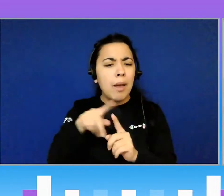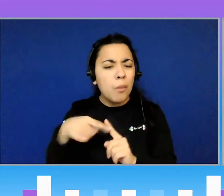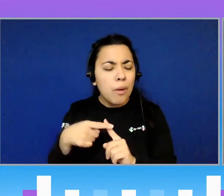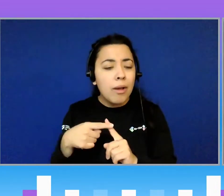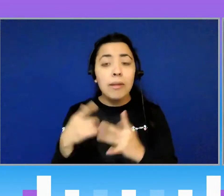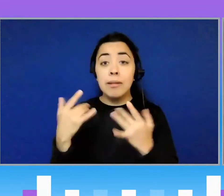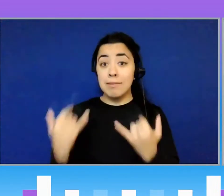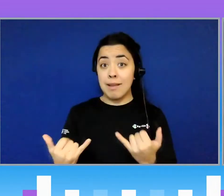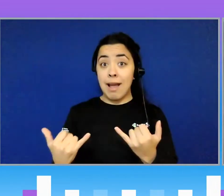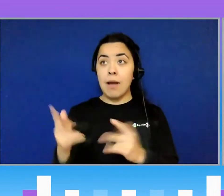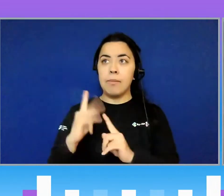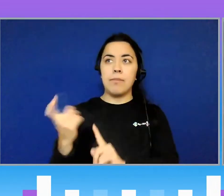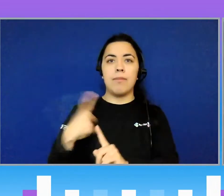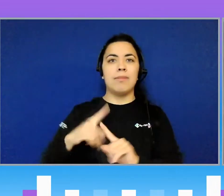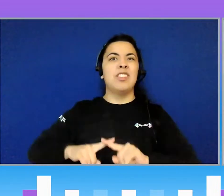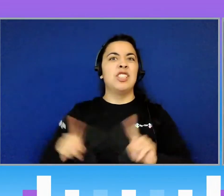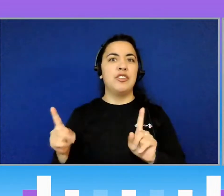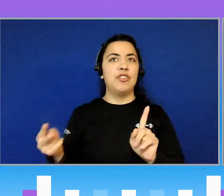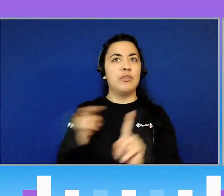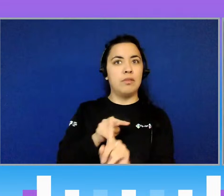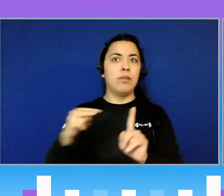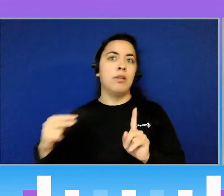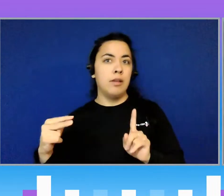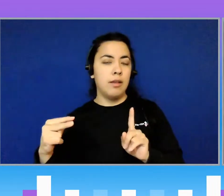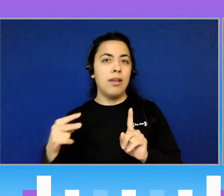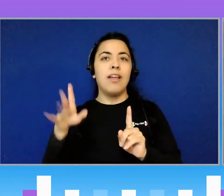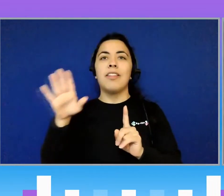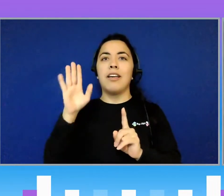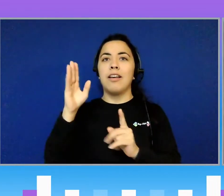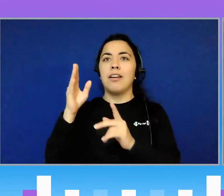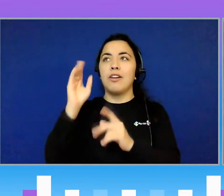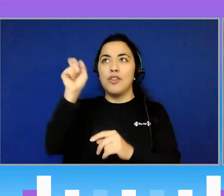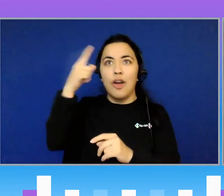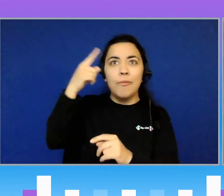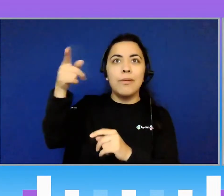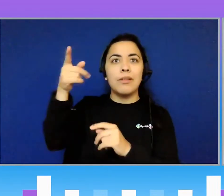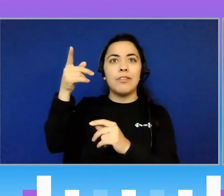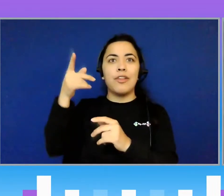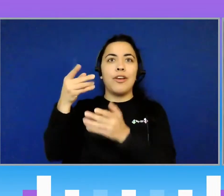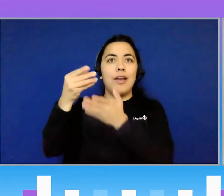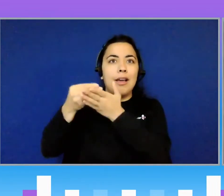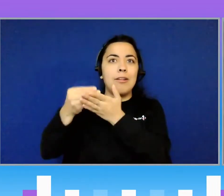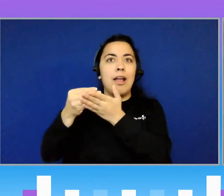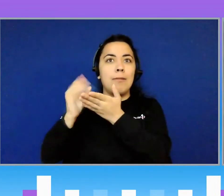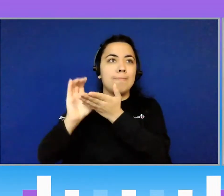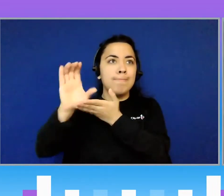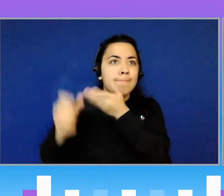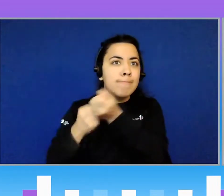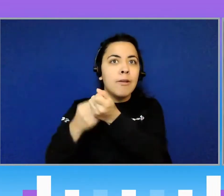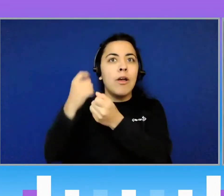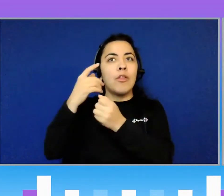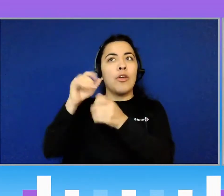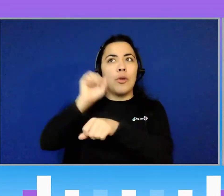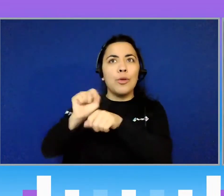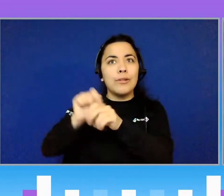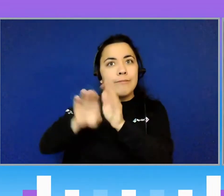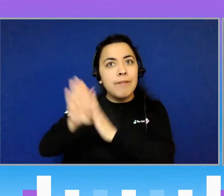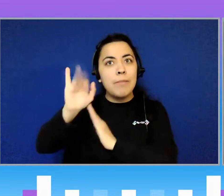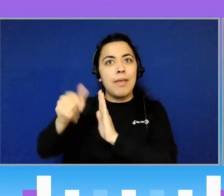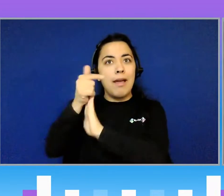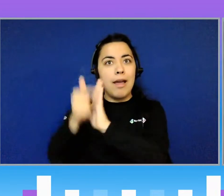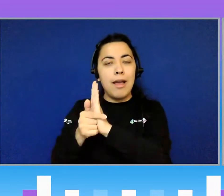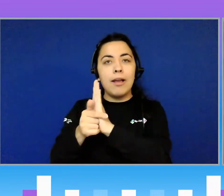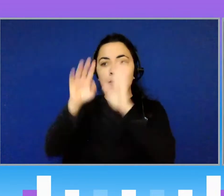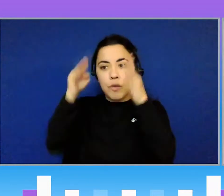see that economic operators and governments are working on the act, and it's really much more about the